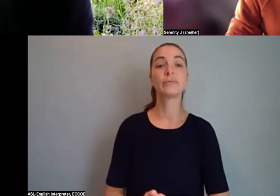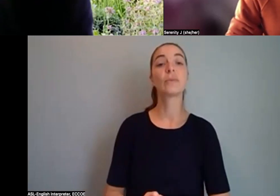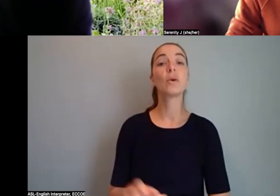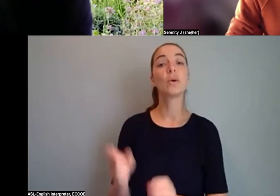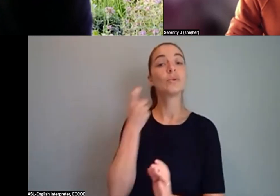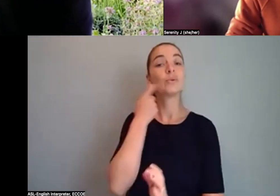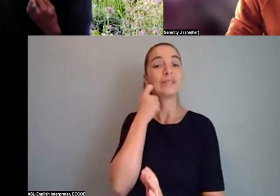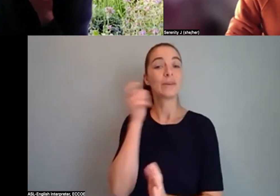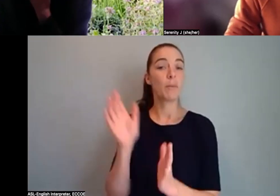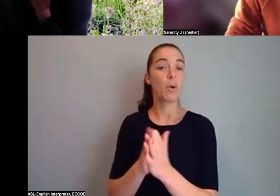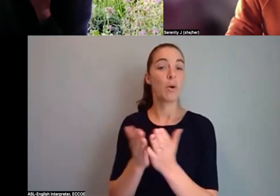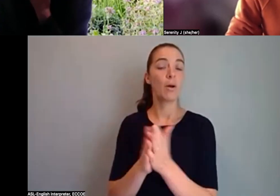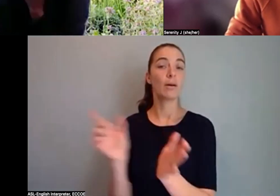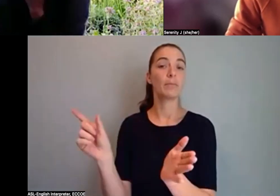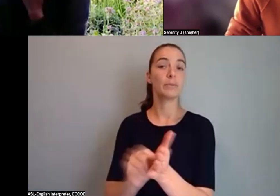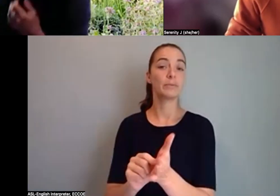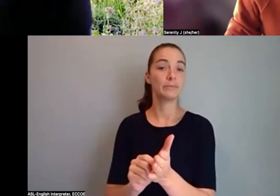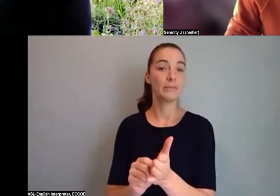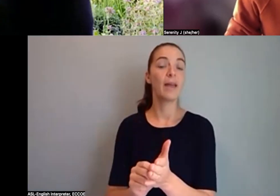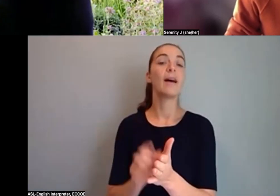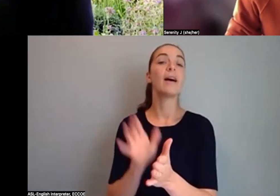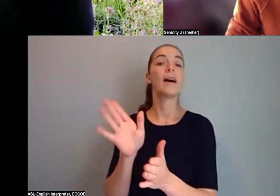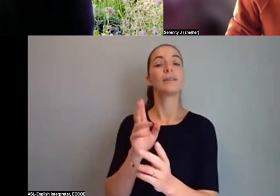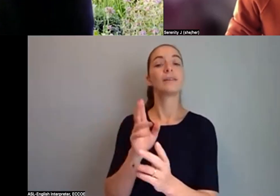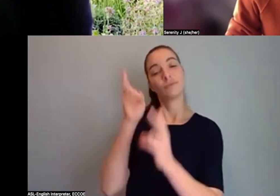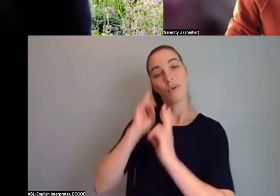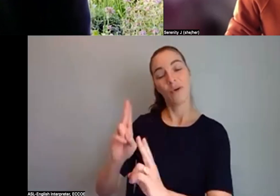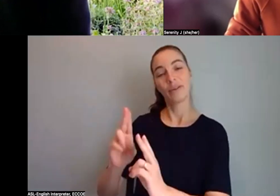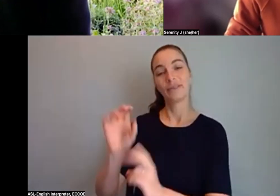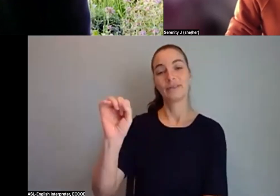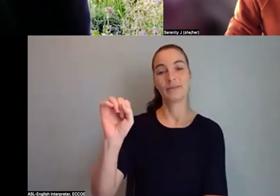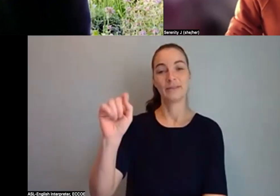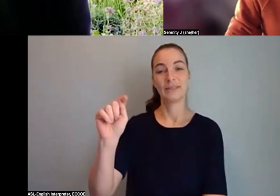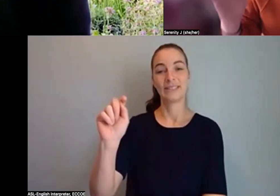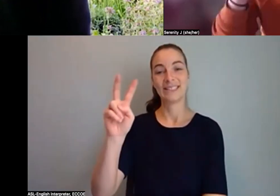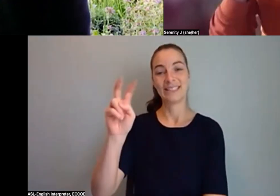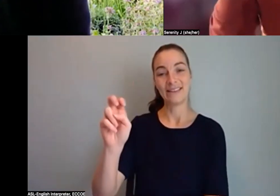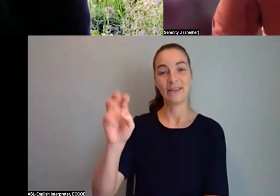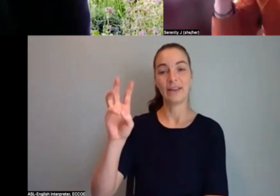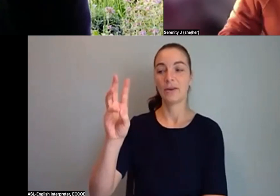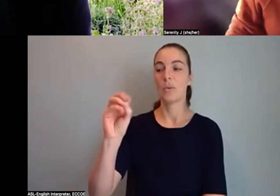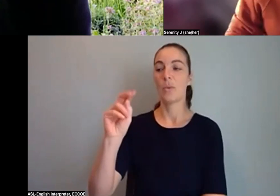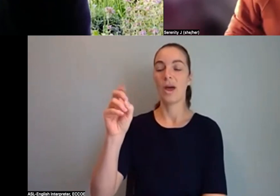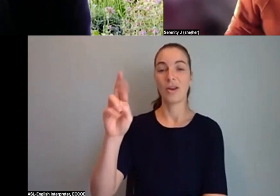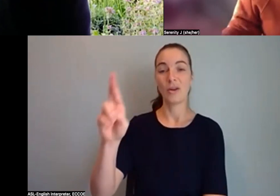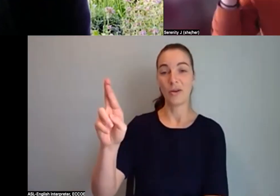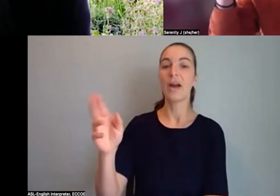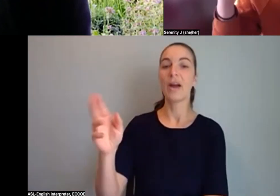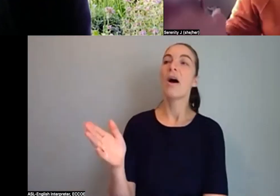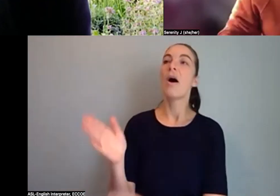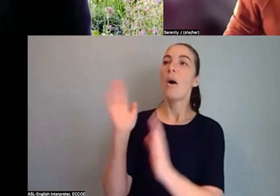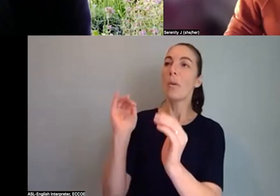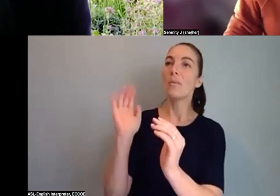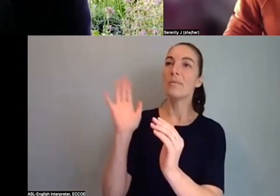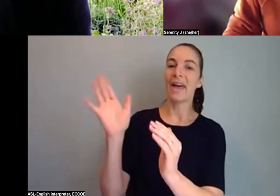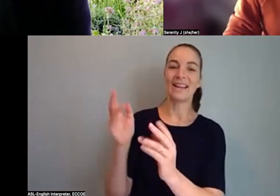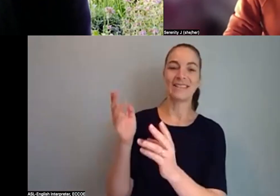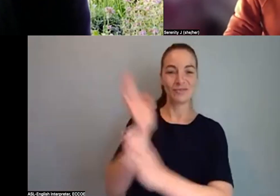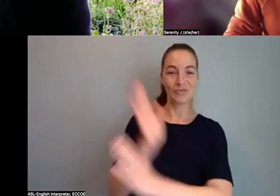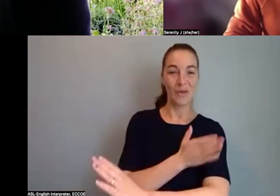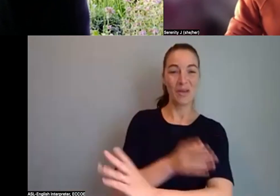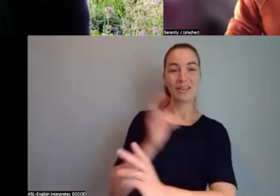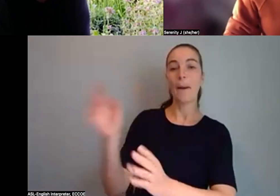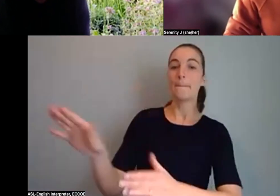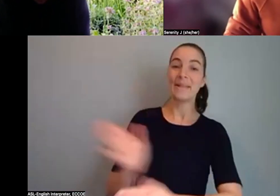Wonder's Saturn, which I had plans to play for you today, but you can just pretend that I'm singing it to you,